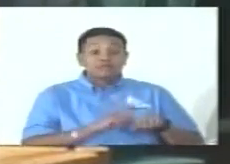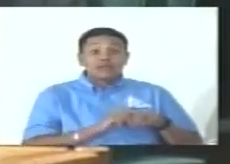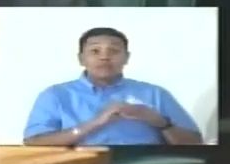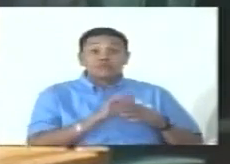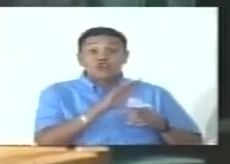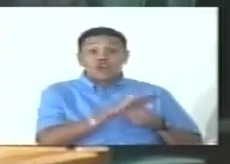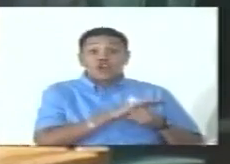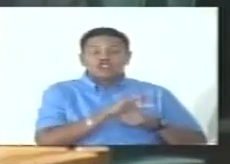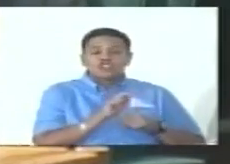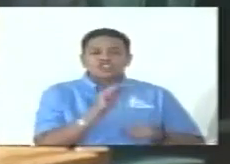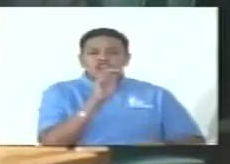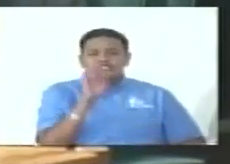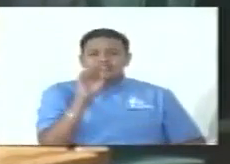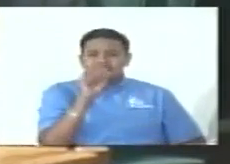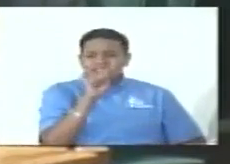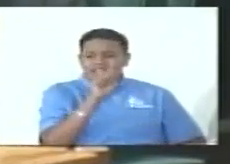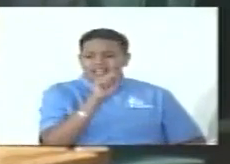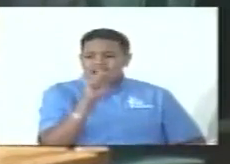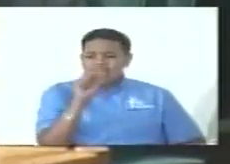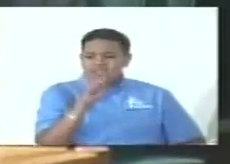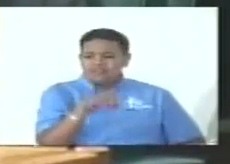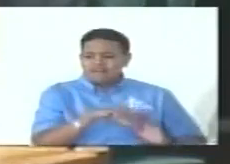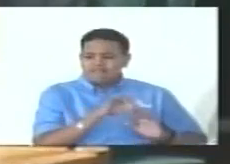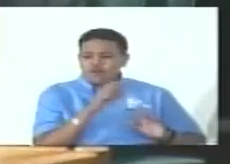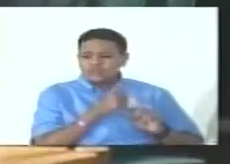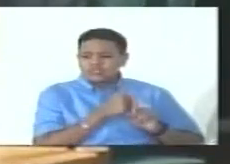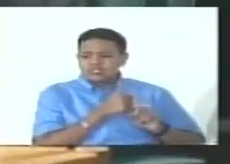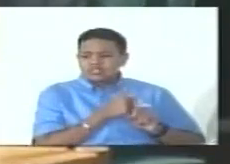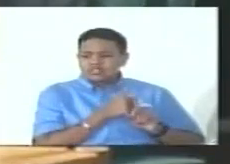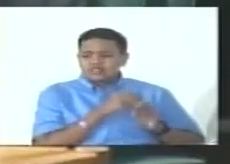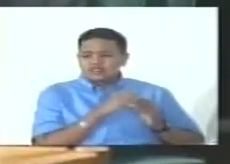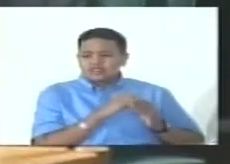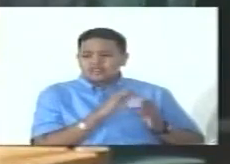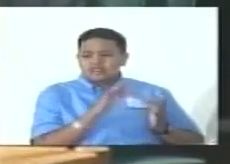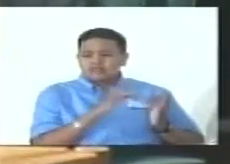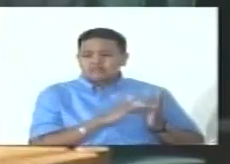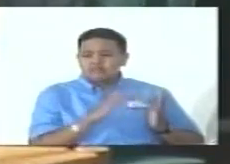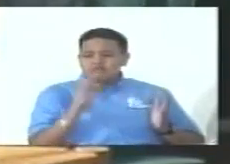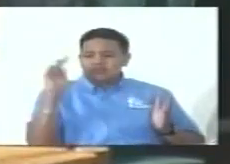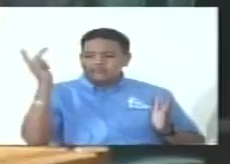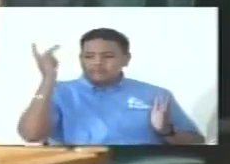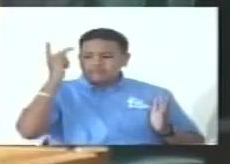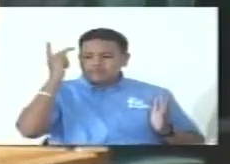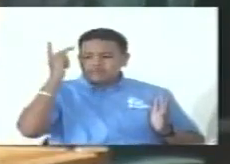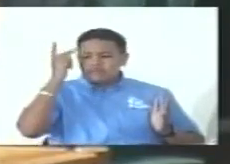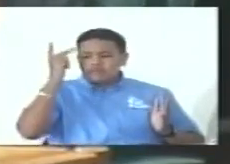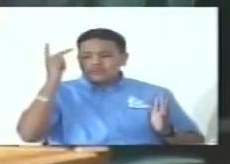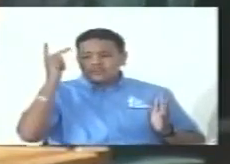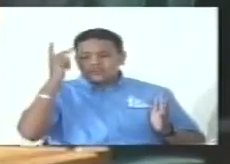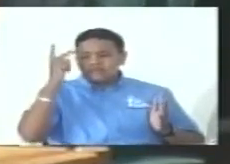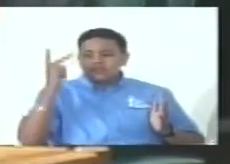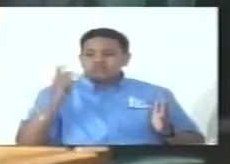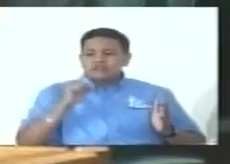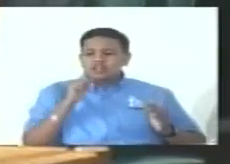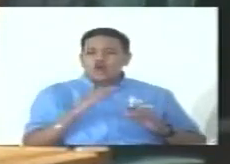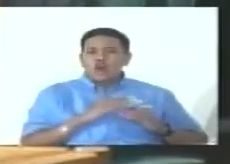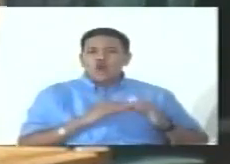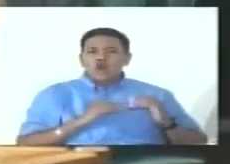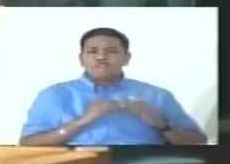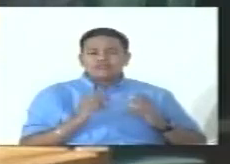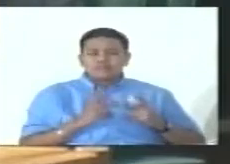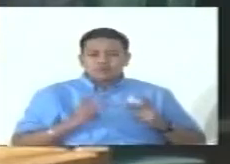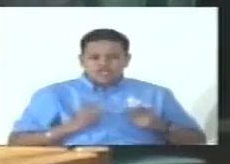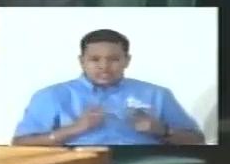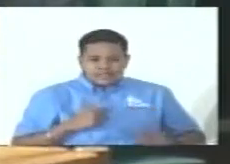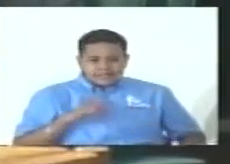constituency, and she found herself in the middle of a politically uncomfortable position